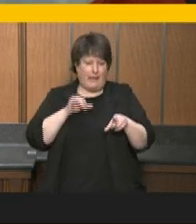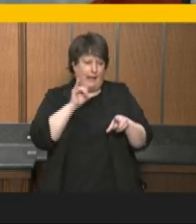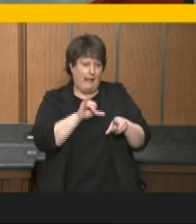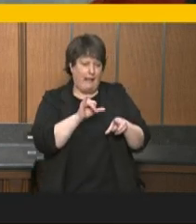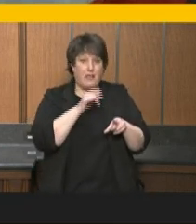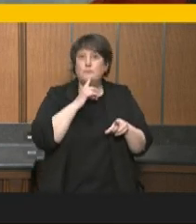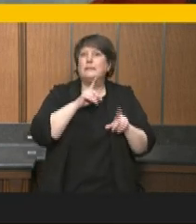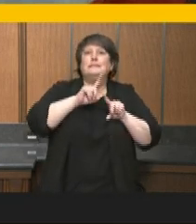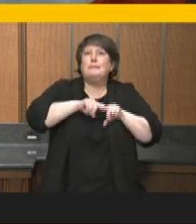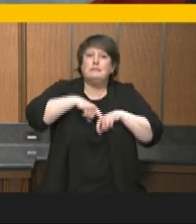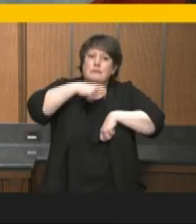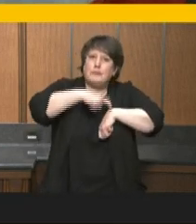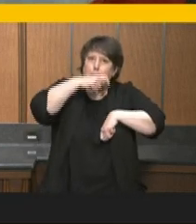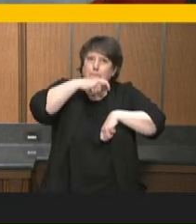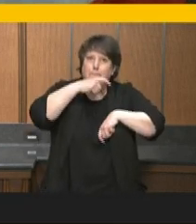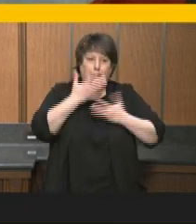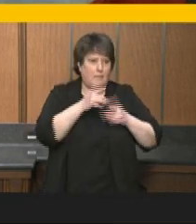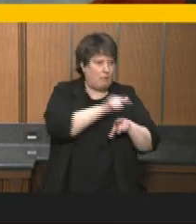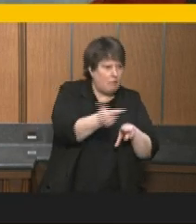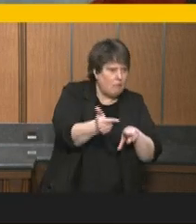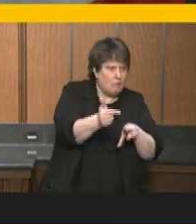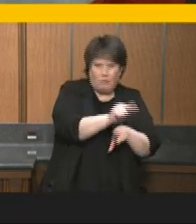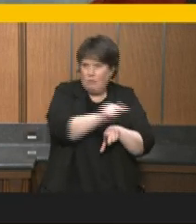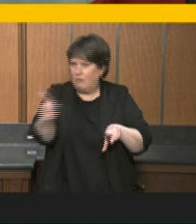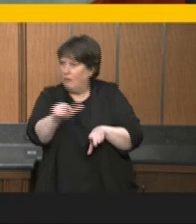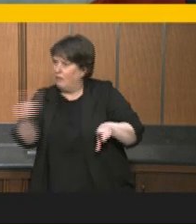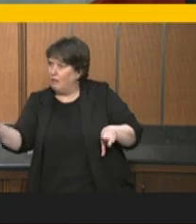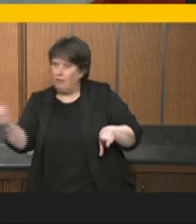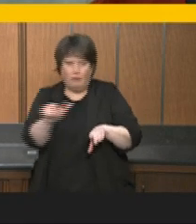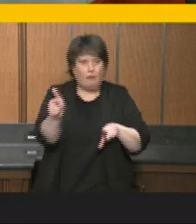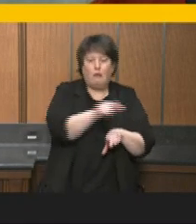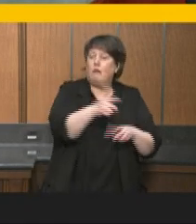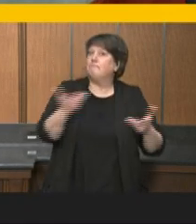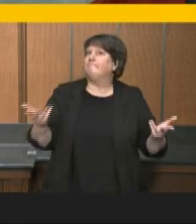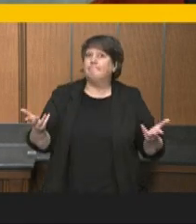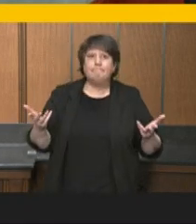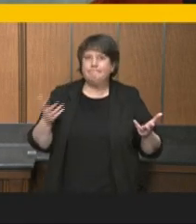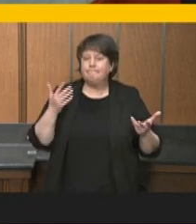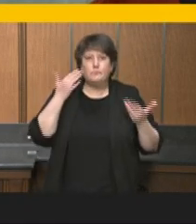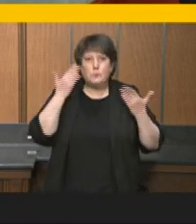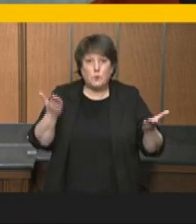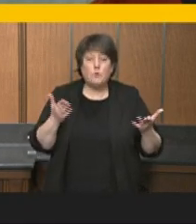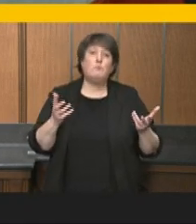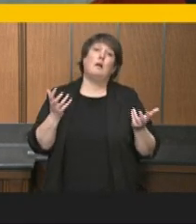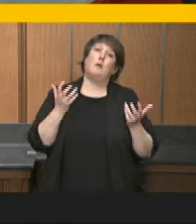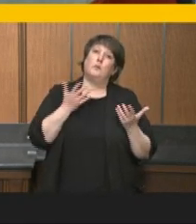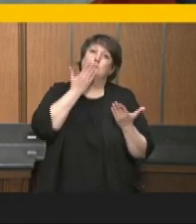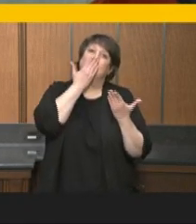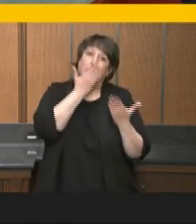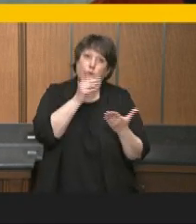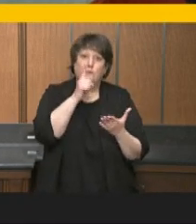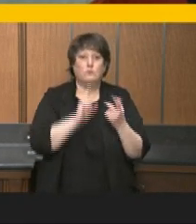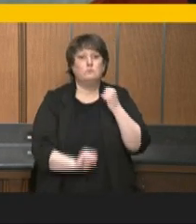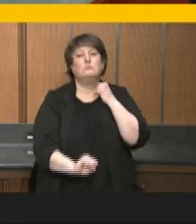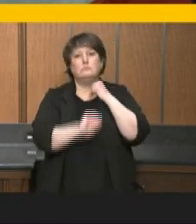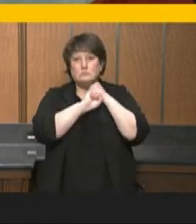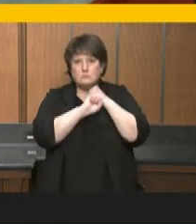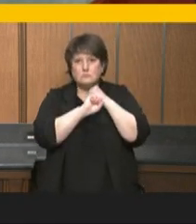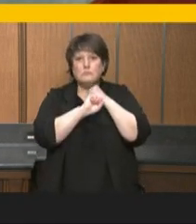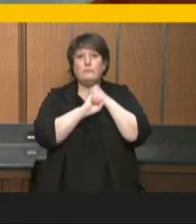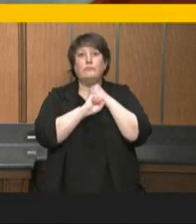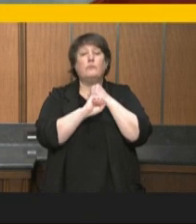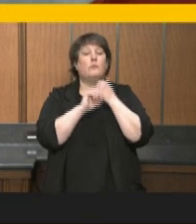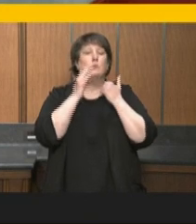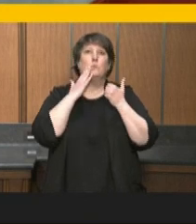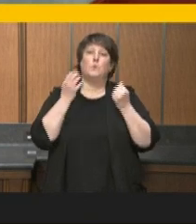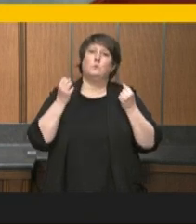particular situation we find ourselves in. So I want to thank Canadians for being so supportive. I know there are lots of worries